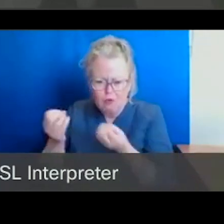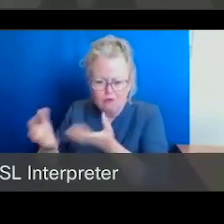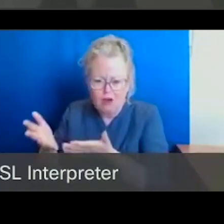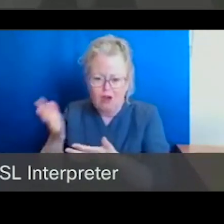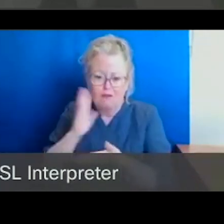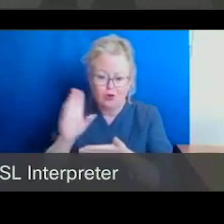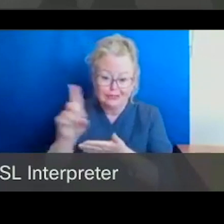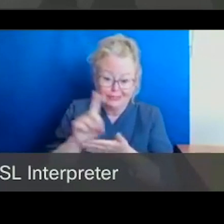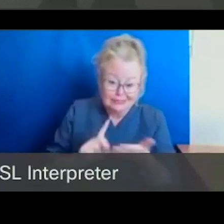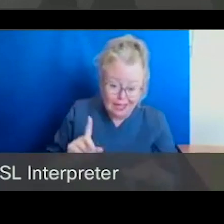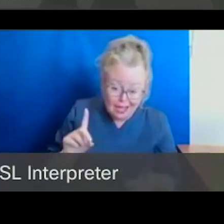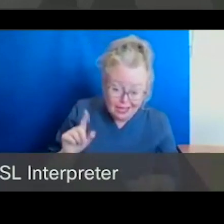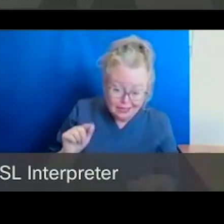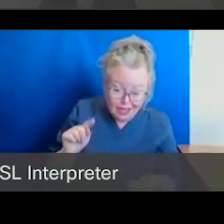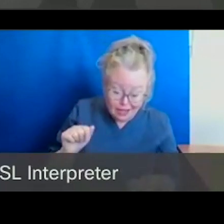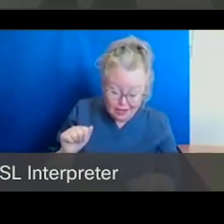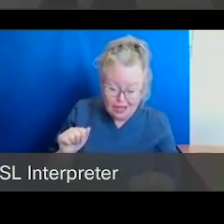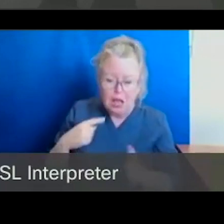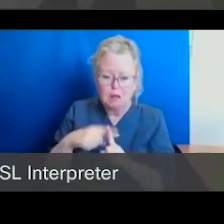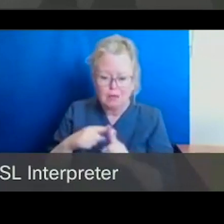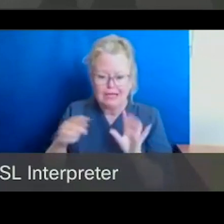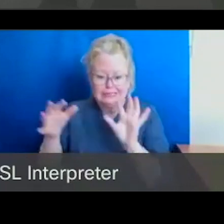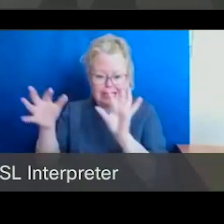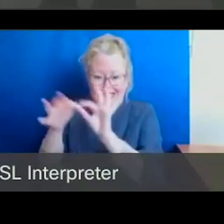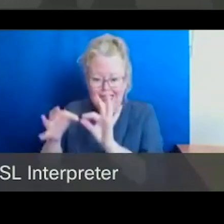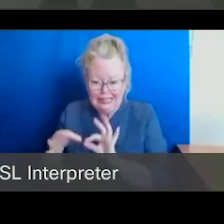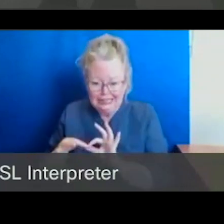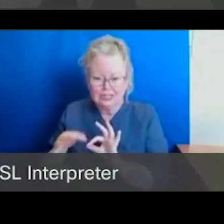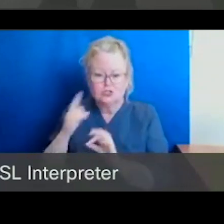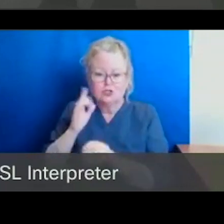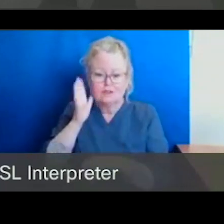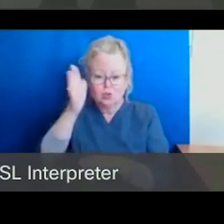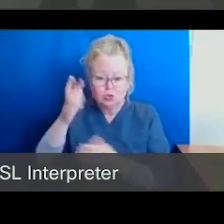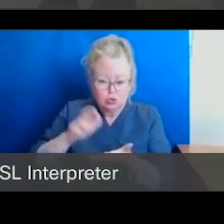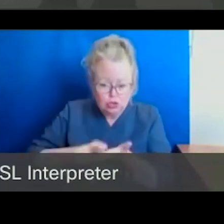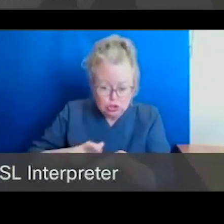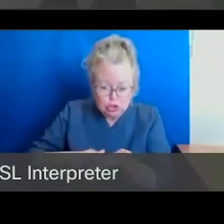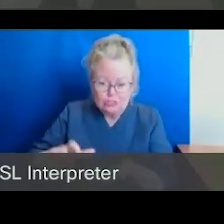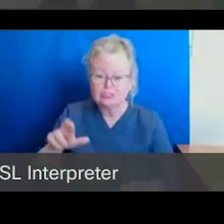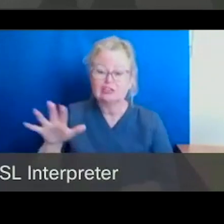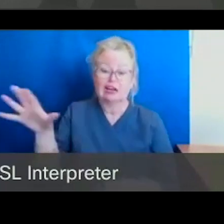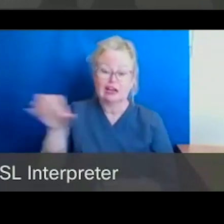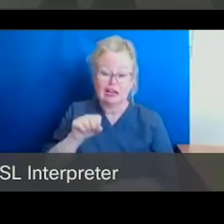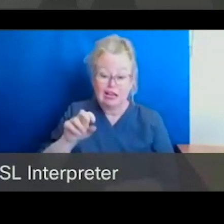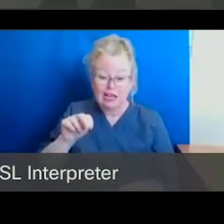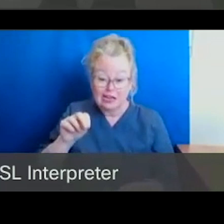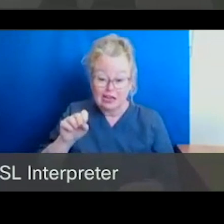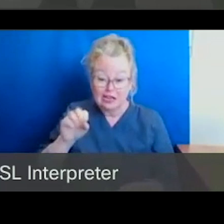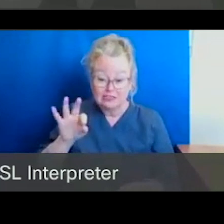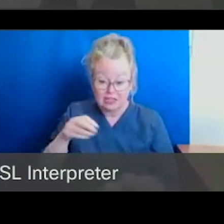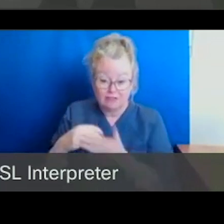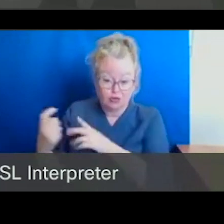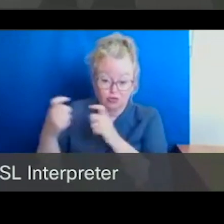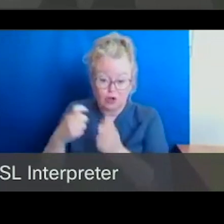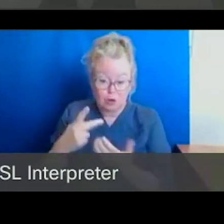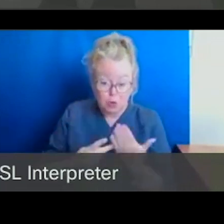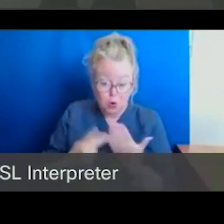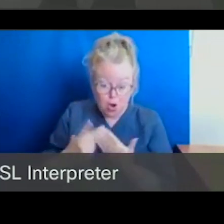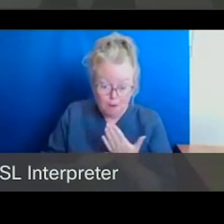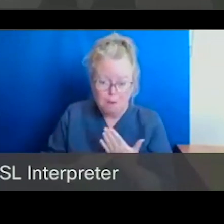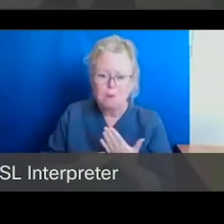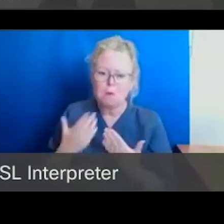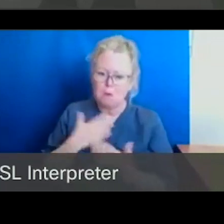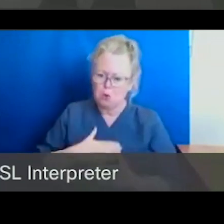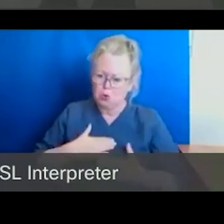data and linkages to other data. In AERA's NSF-funded grants program, we encourage that kind